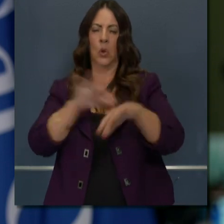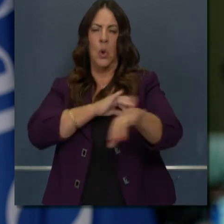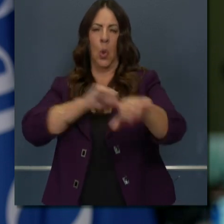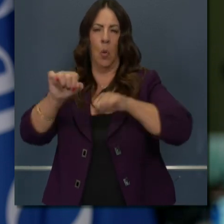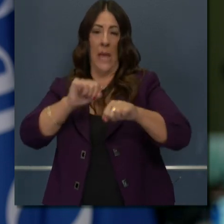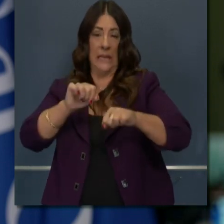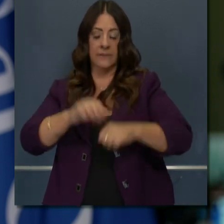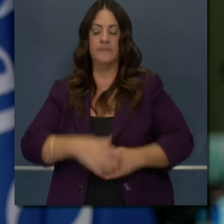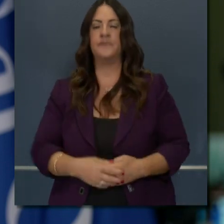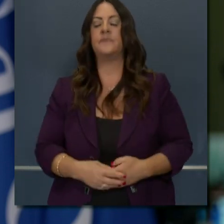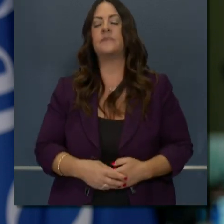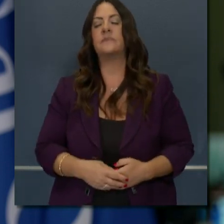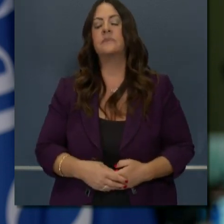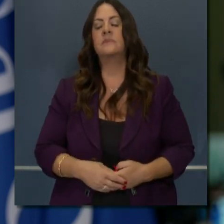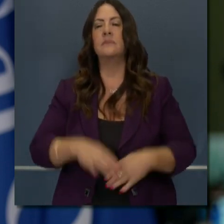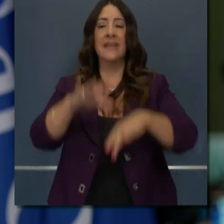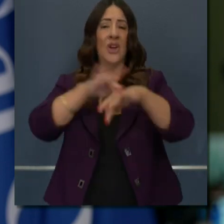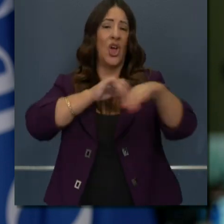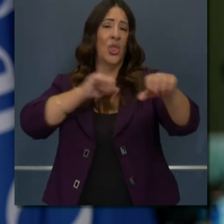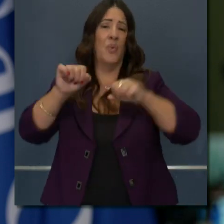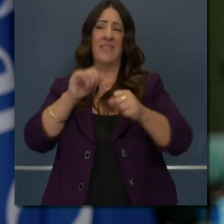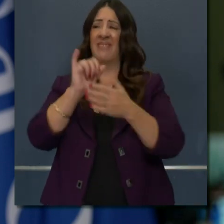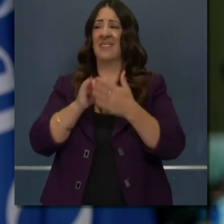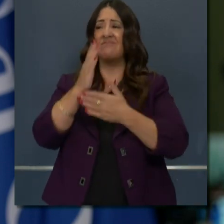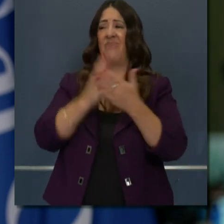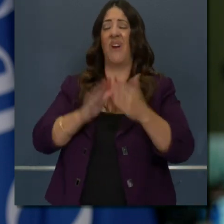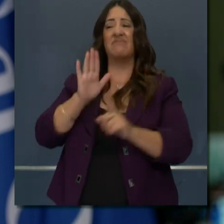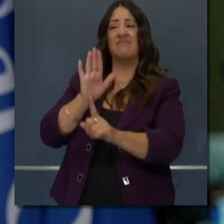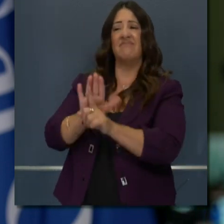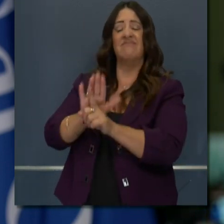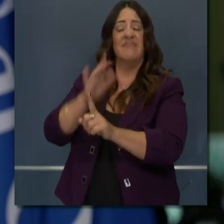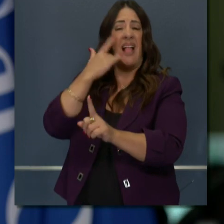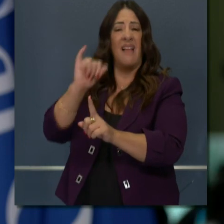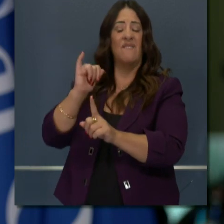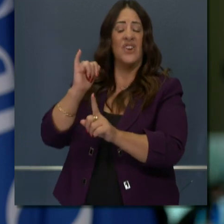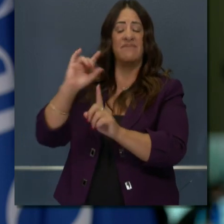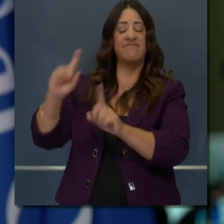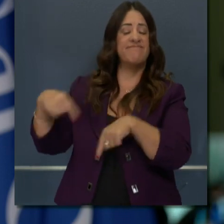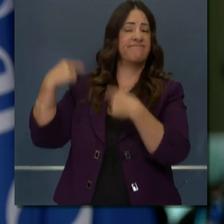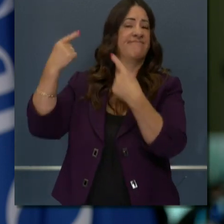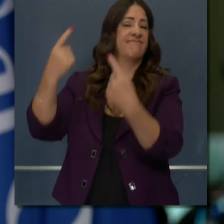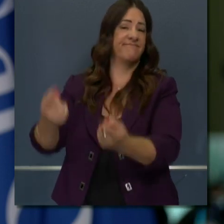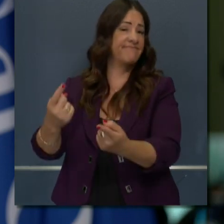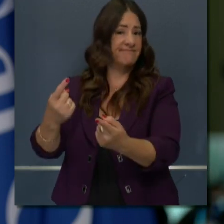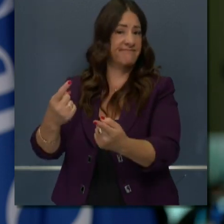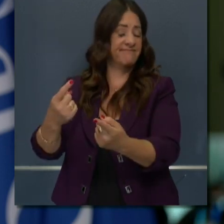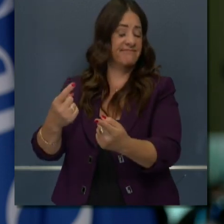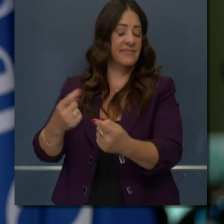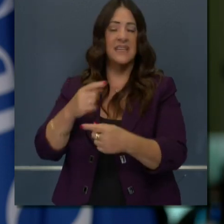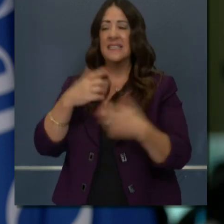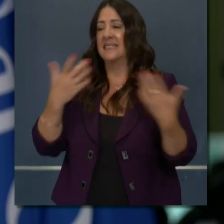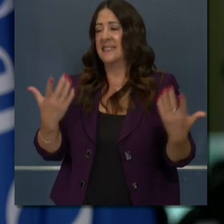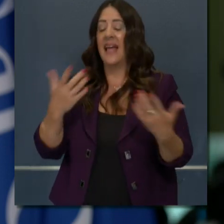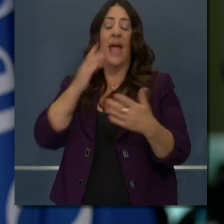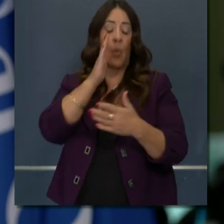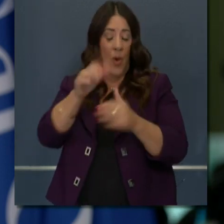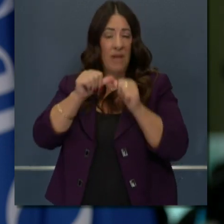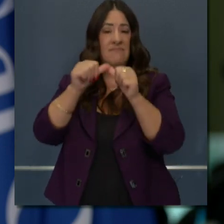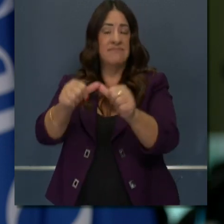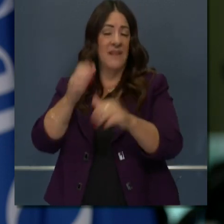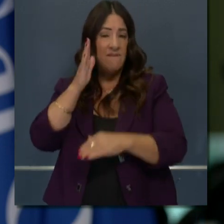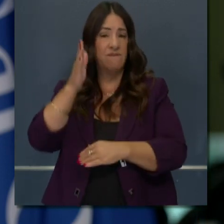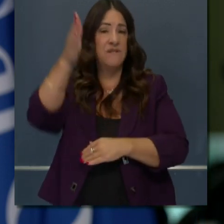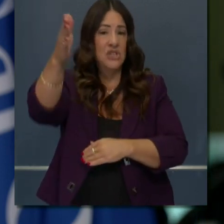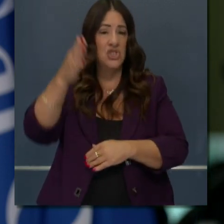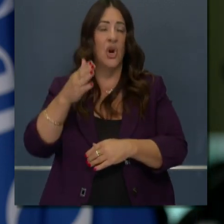earthquakes being an inevitable part of California, it's part of California's future to prepare